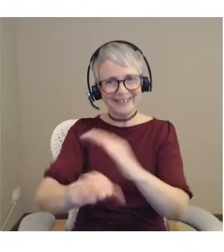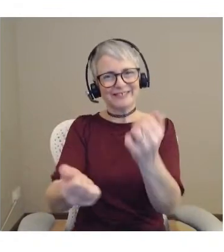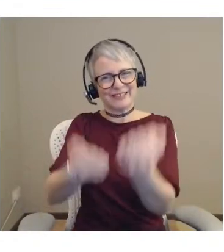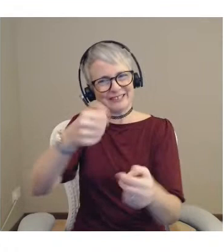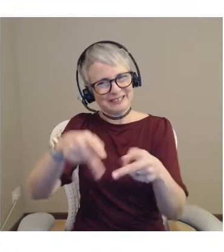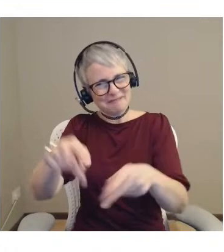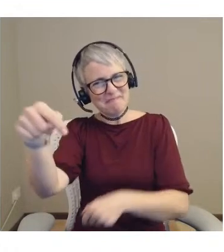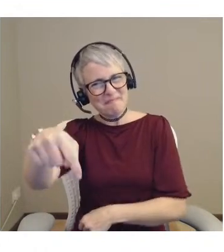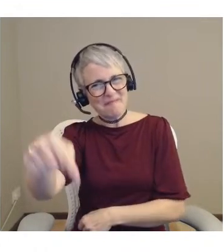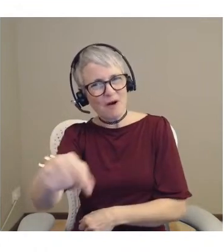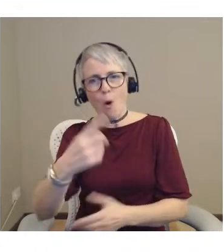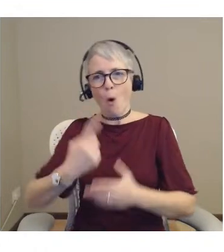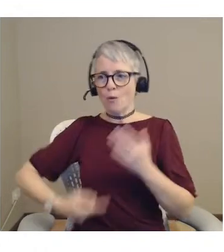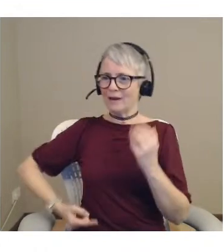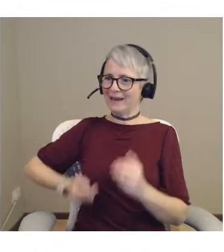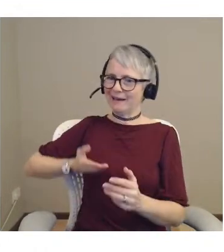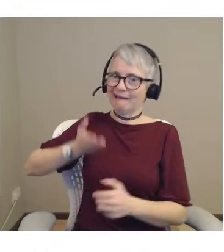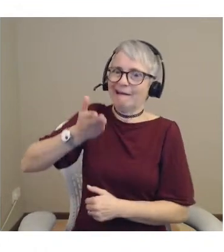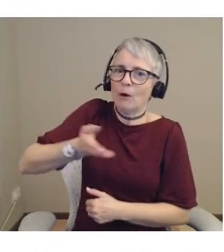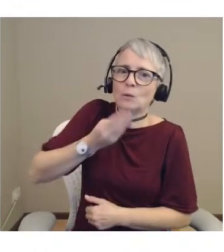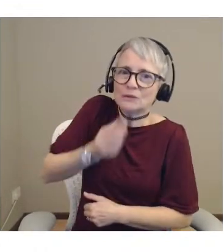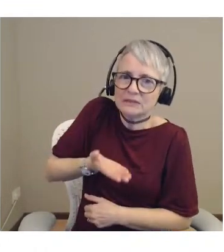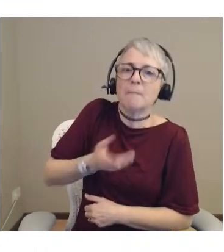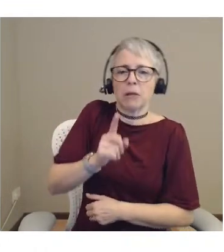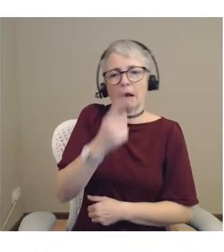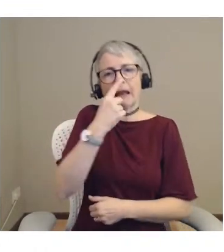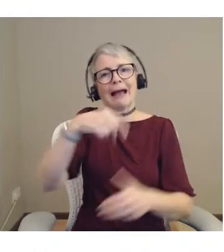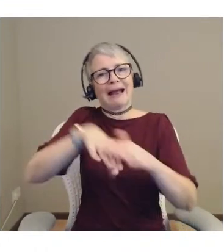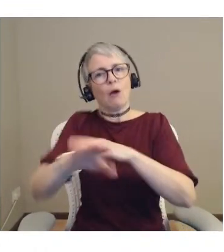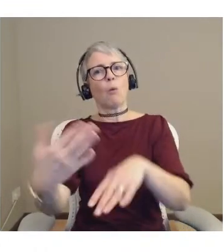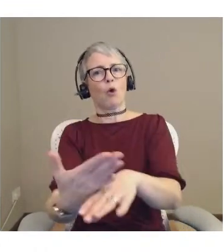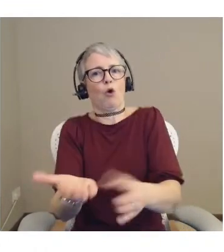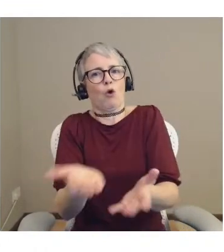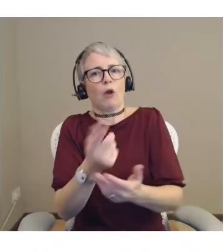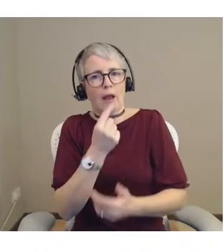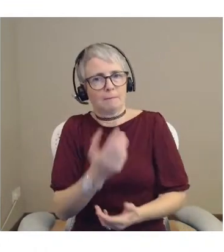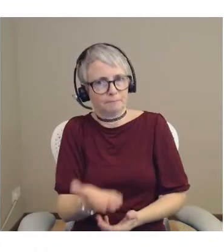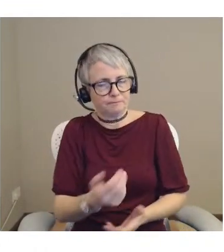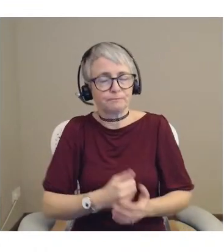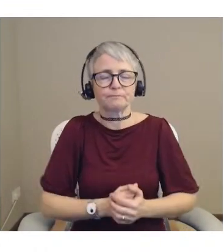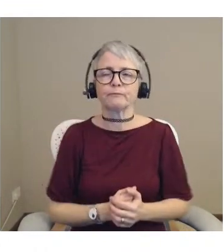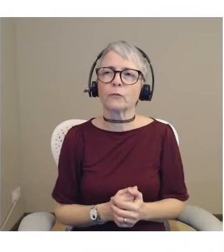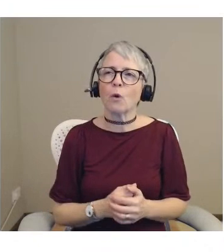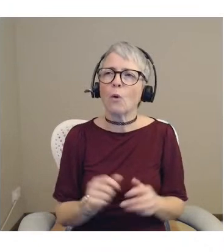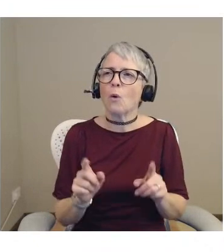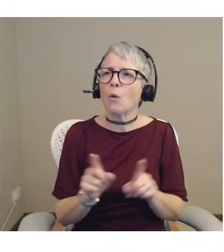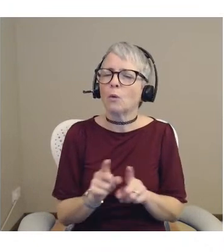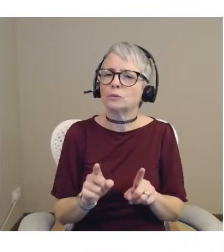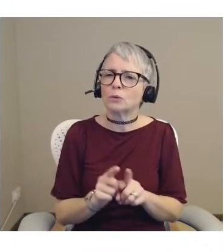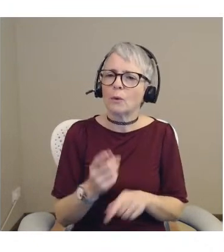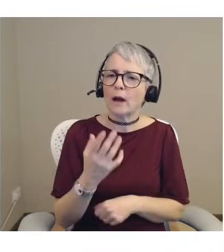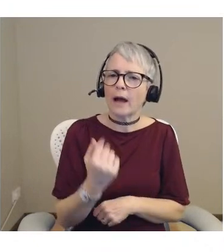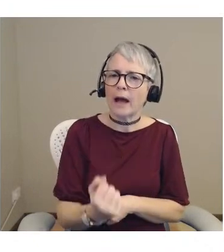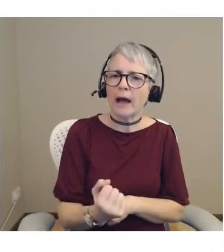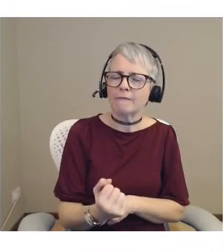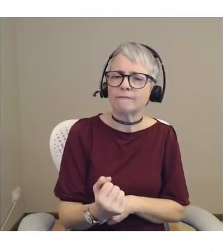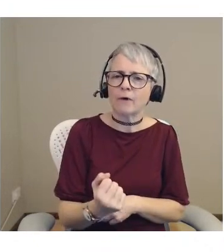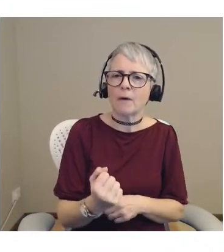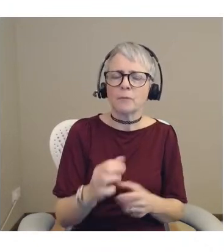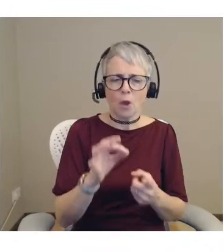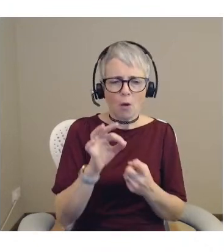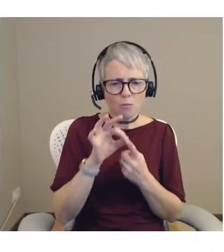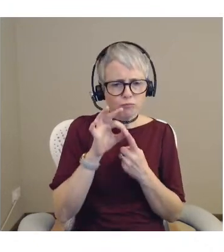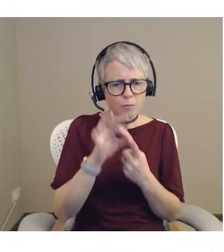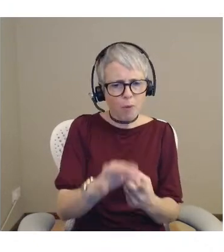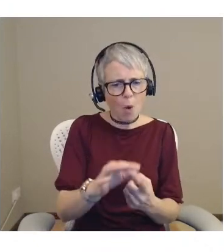as public servants, for example. So there is also a set of proposals which are very good, actually,